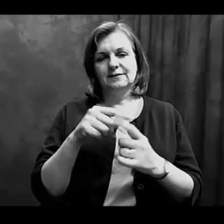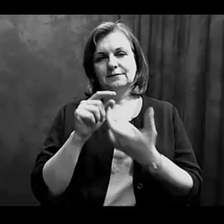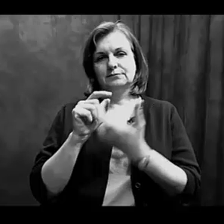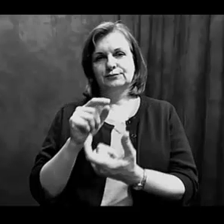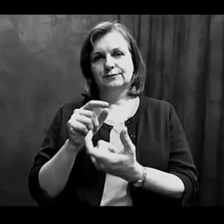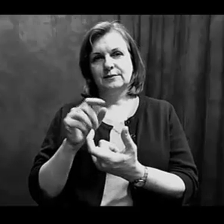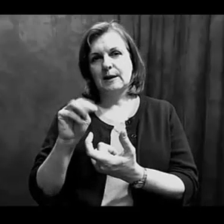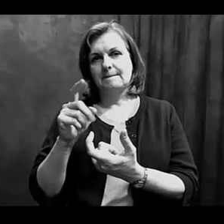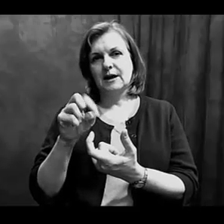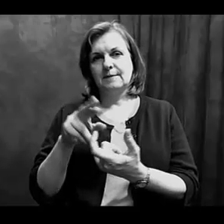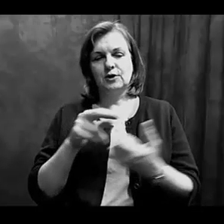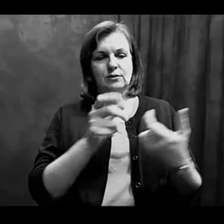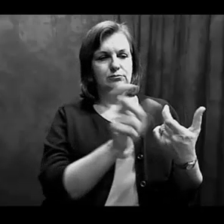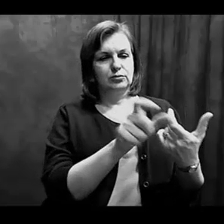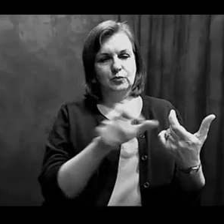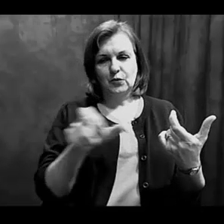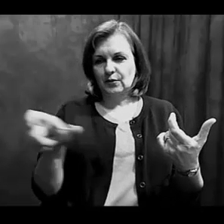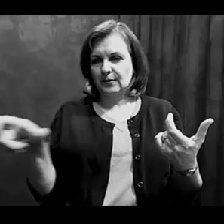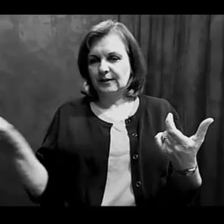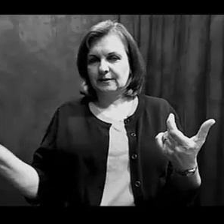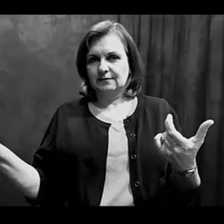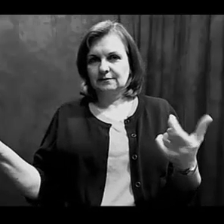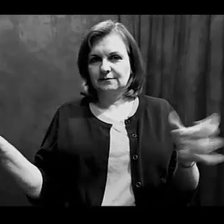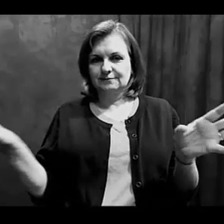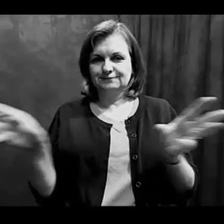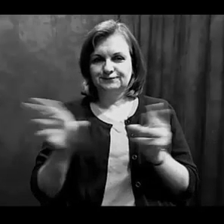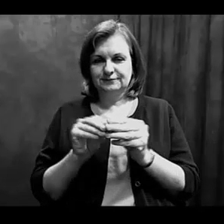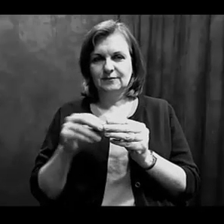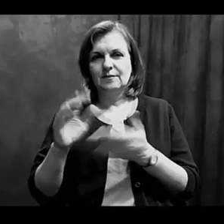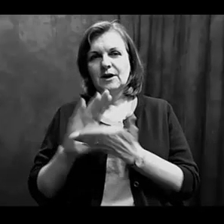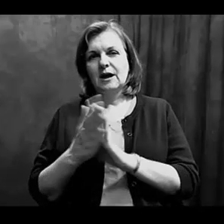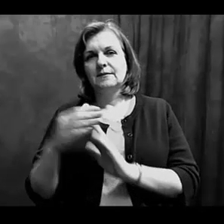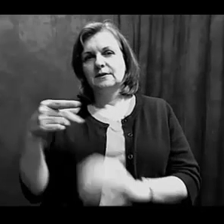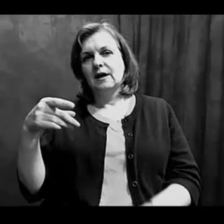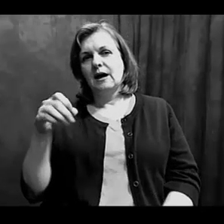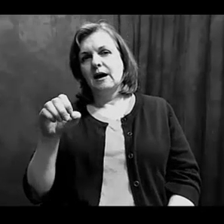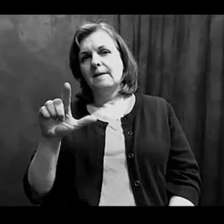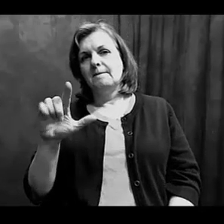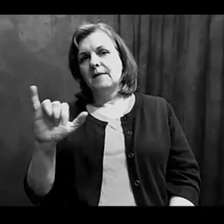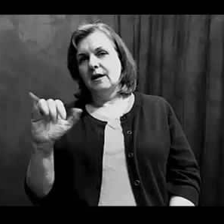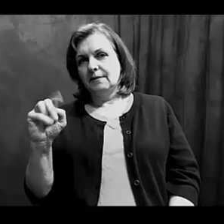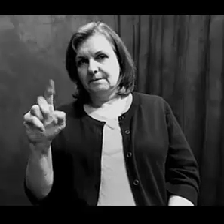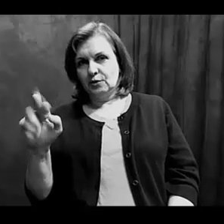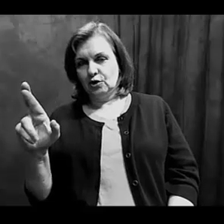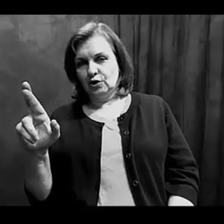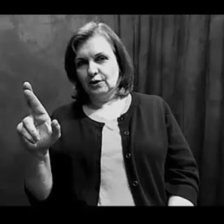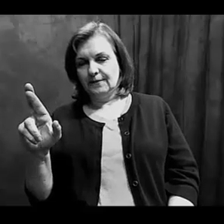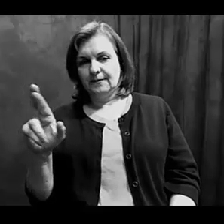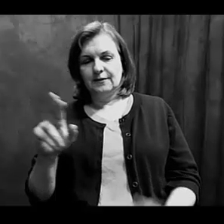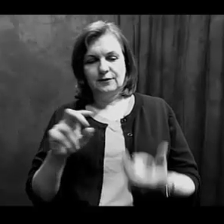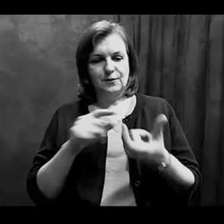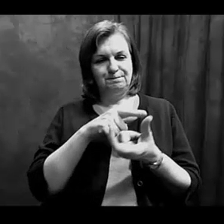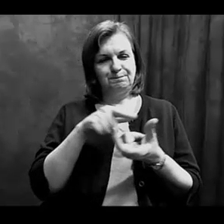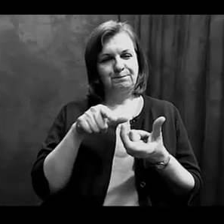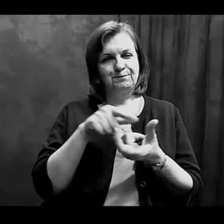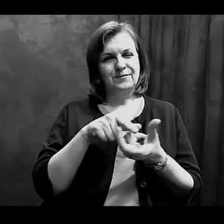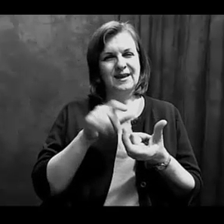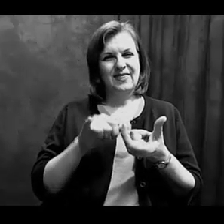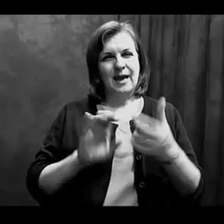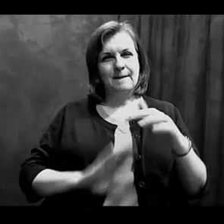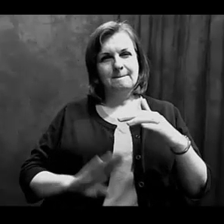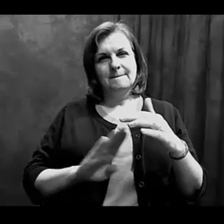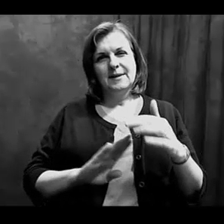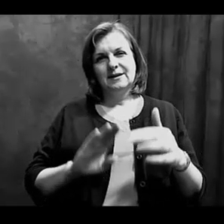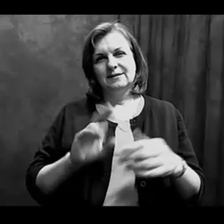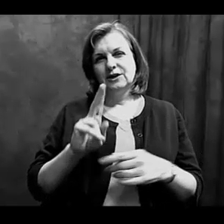plus monomers plus monomers, and so on and so on and so on. Okay, so we're